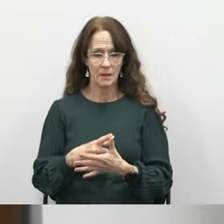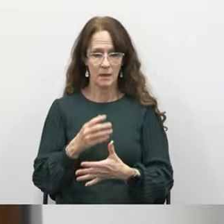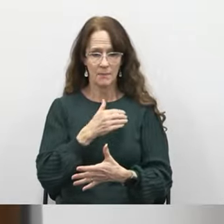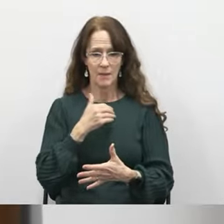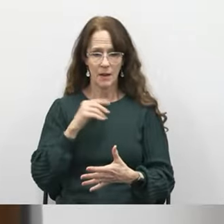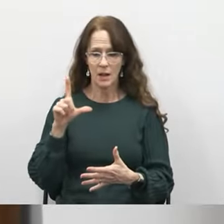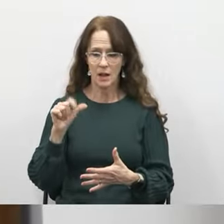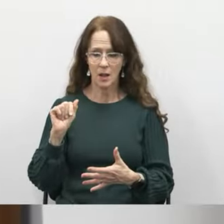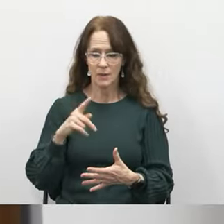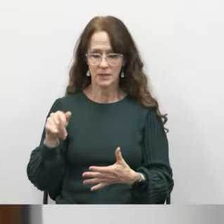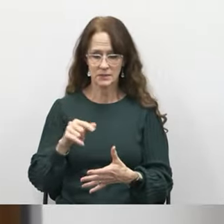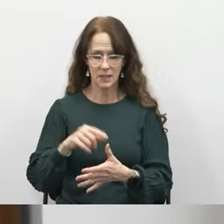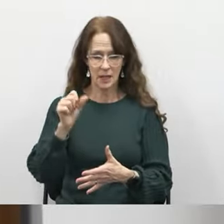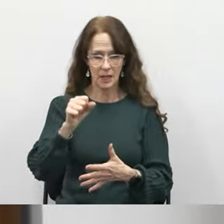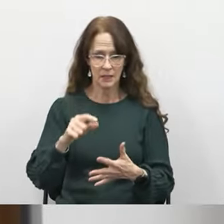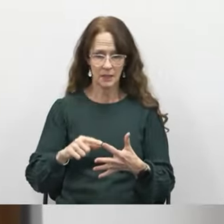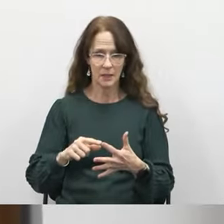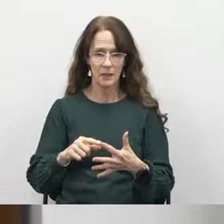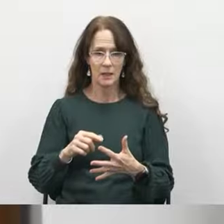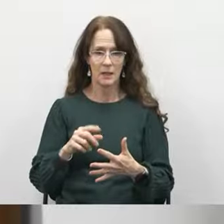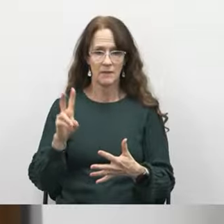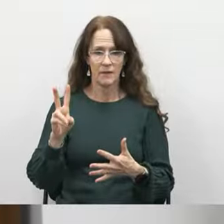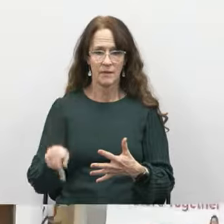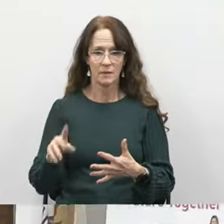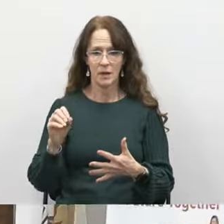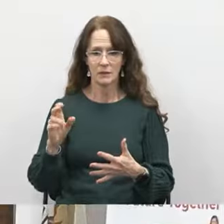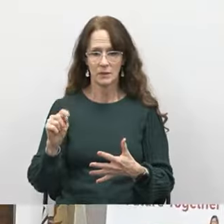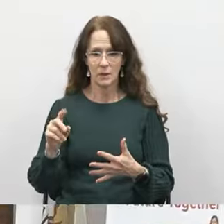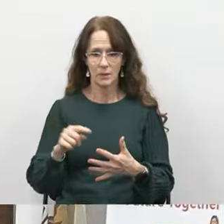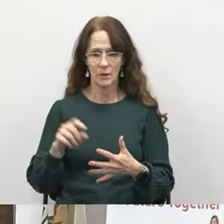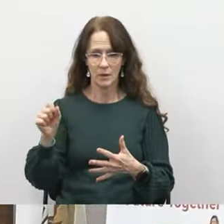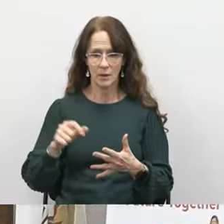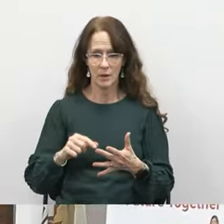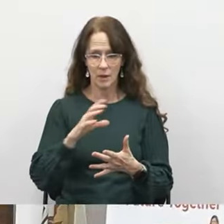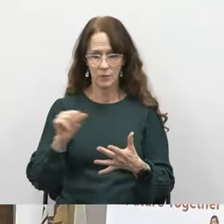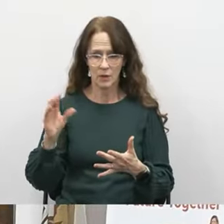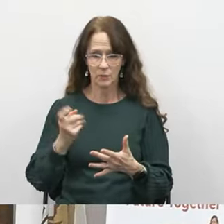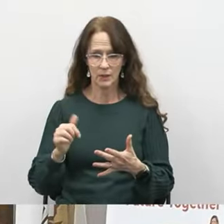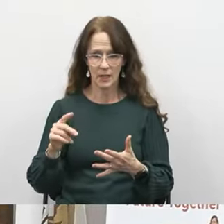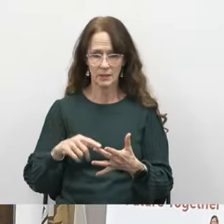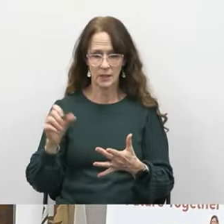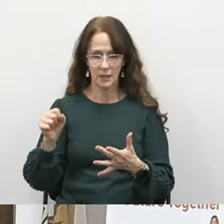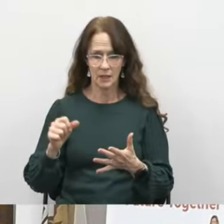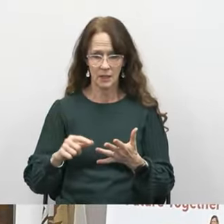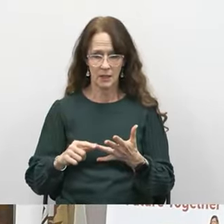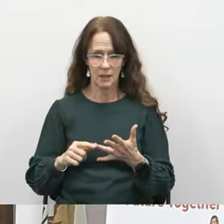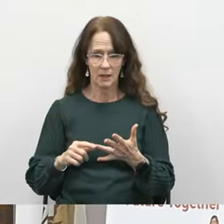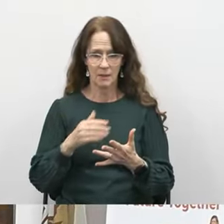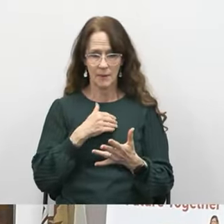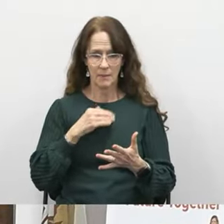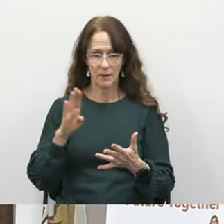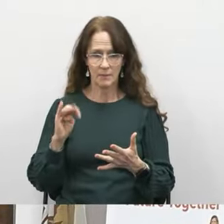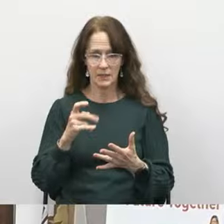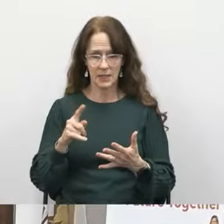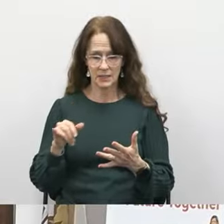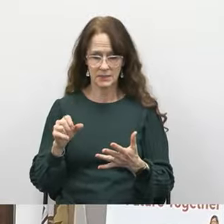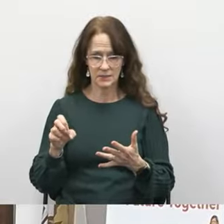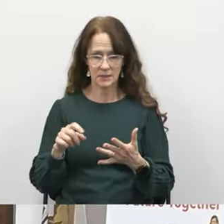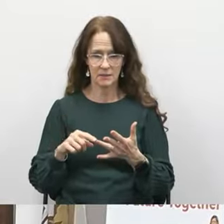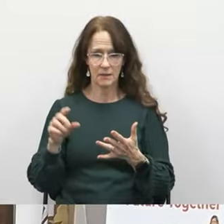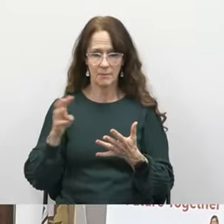Member Lopez? Aye. Vice President Otto? Aye. President Craighead? Aye. Member Benitez? Aye.